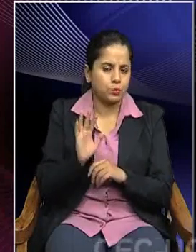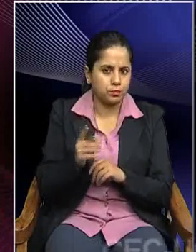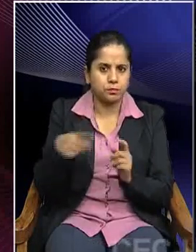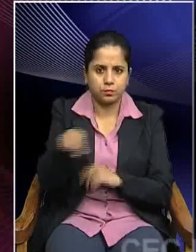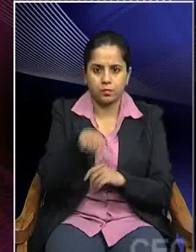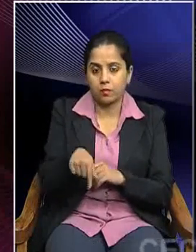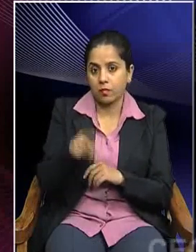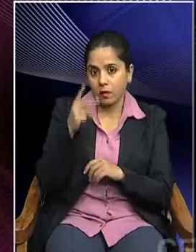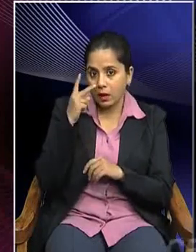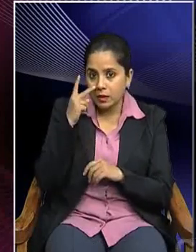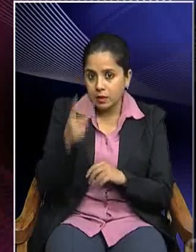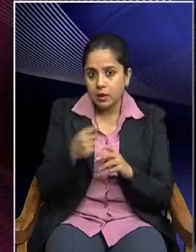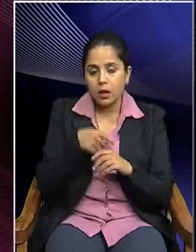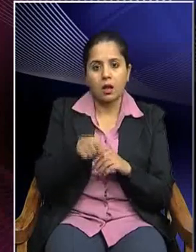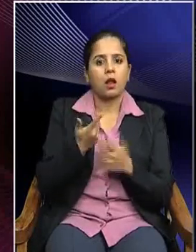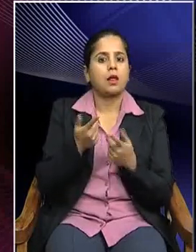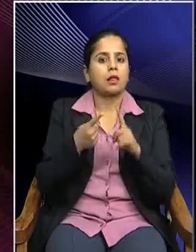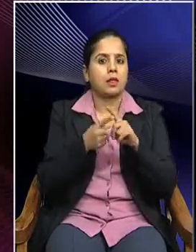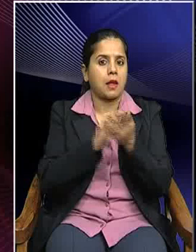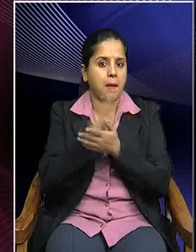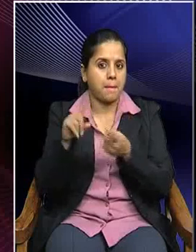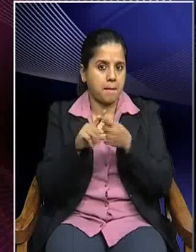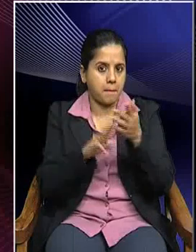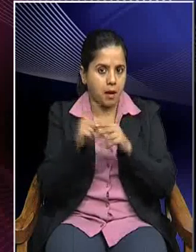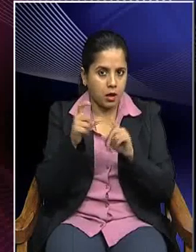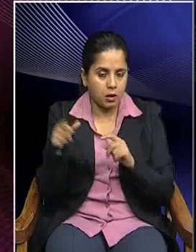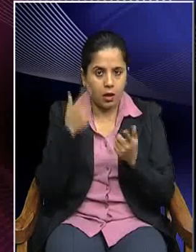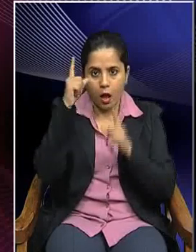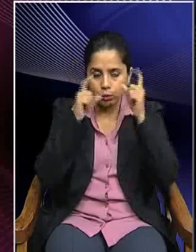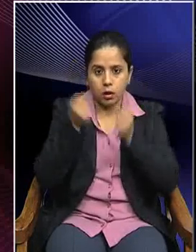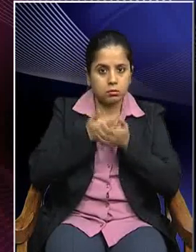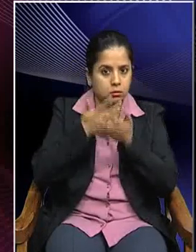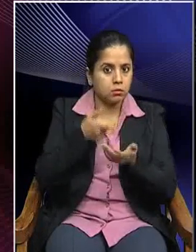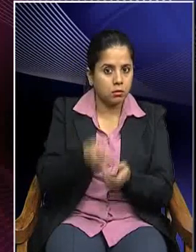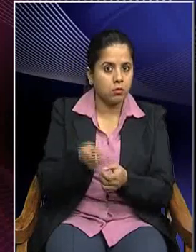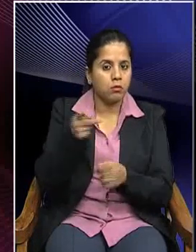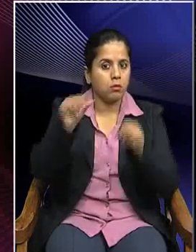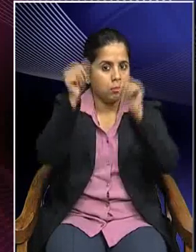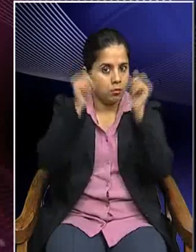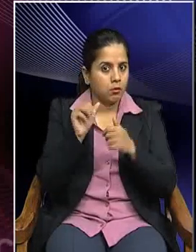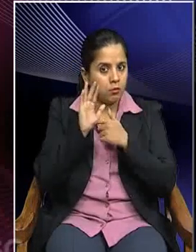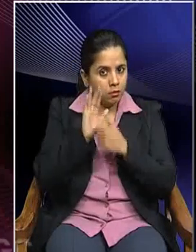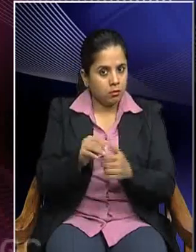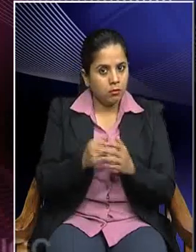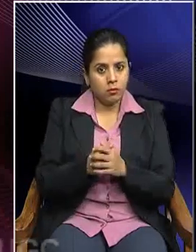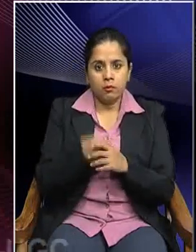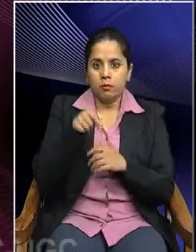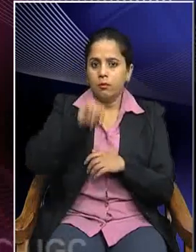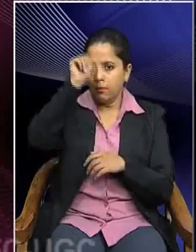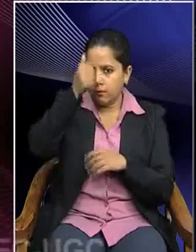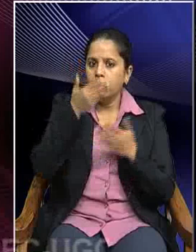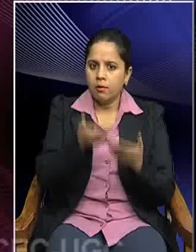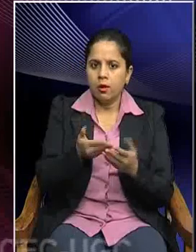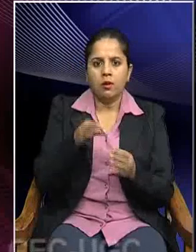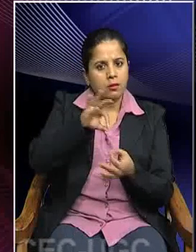the thematic expressions that these sculptures represent are Indian.